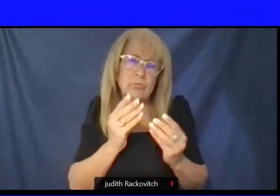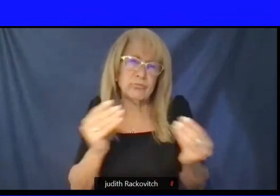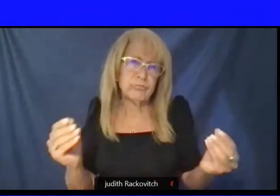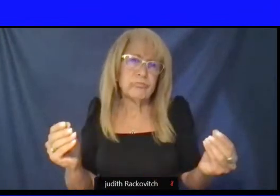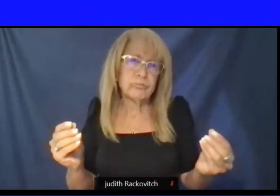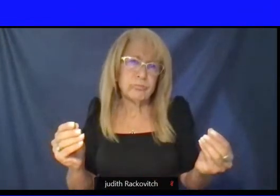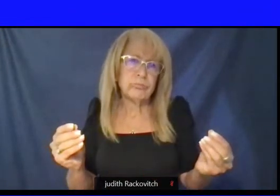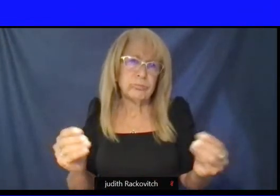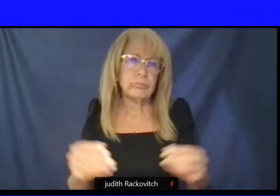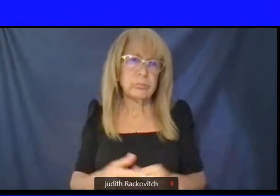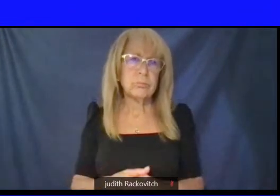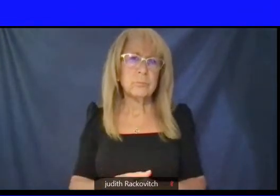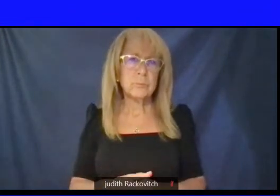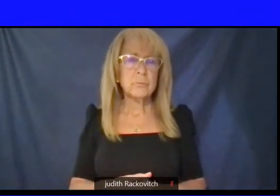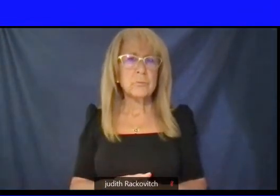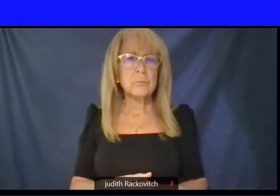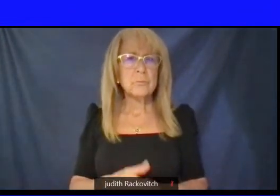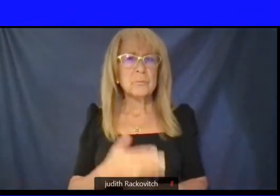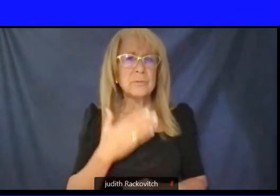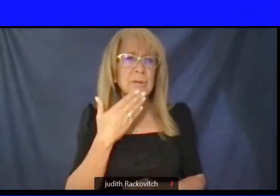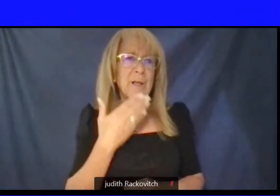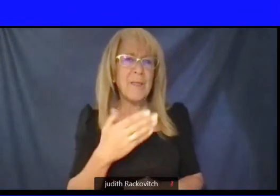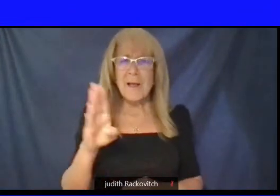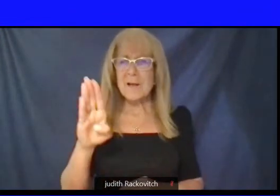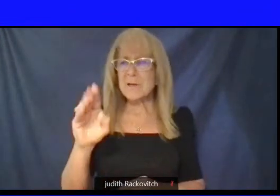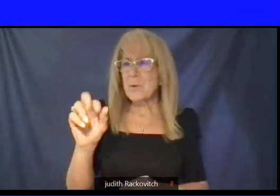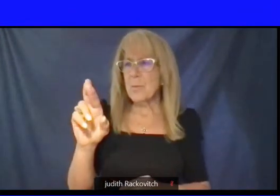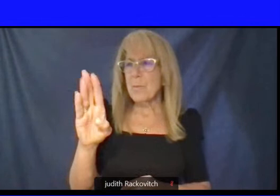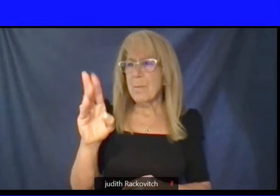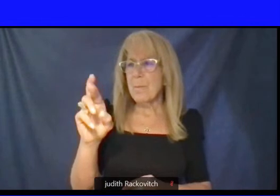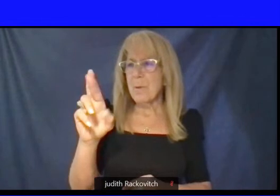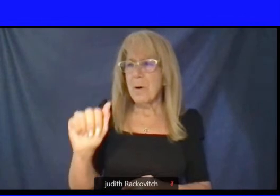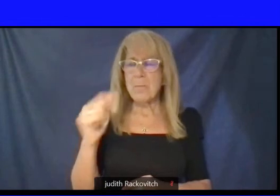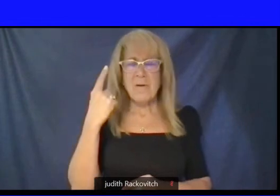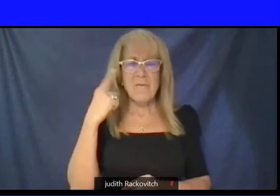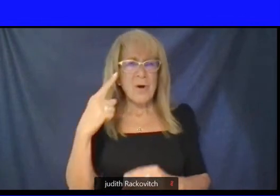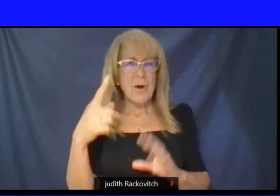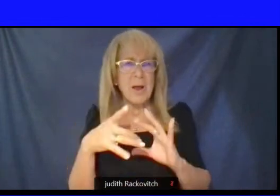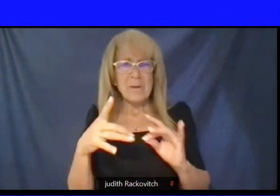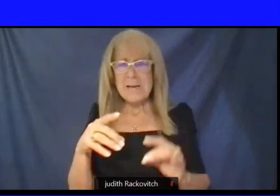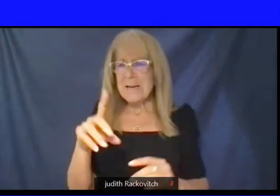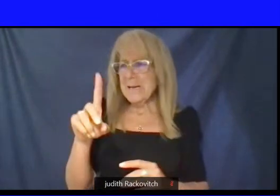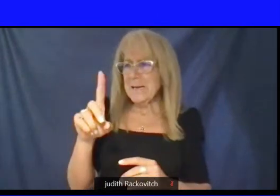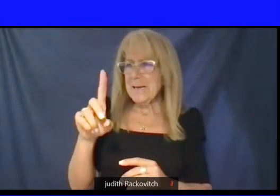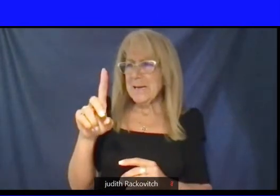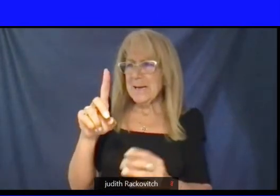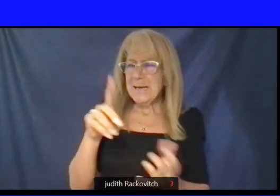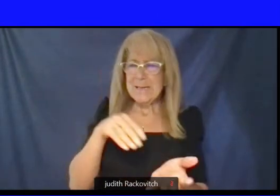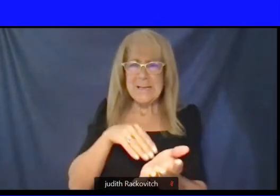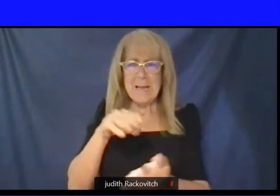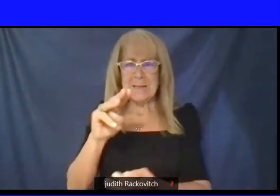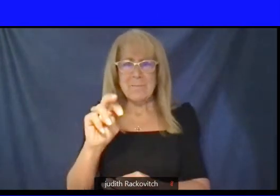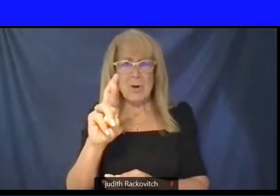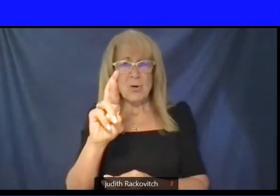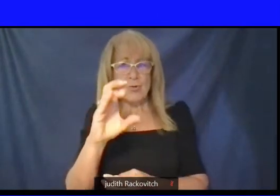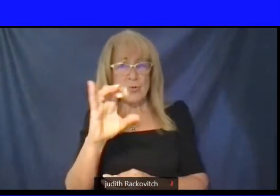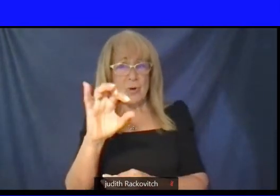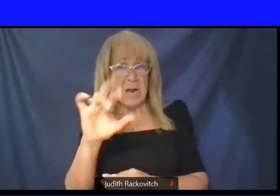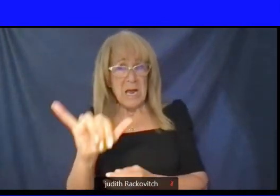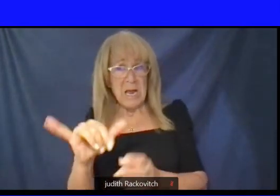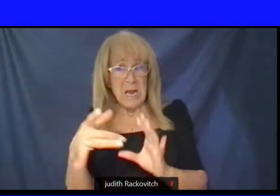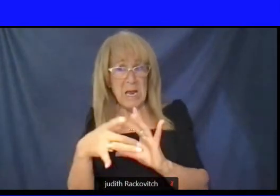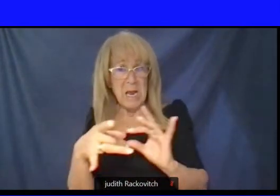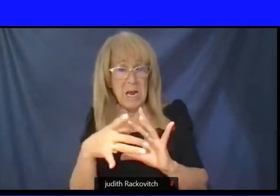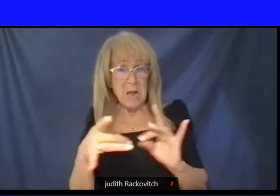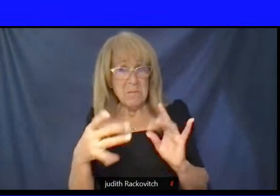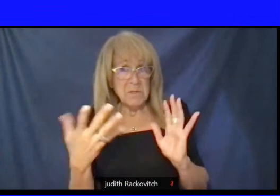fact, increased the use of those who really have good outcomes? So I'm just curious if we've had that ability to hone in that deeply